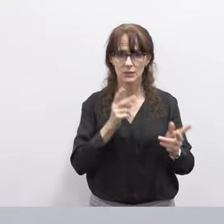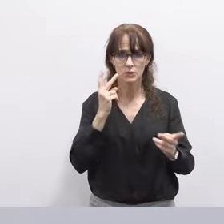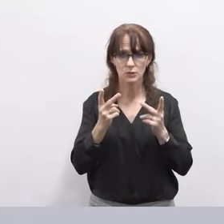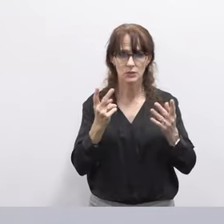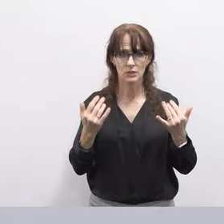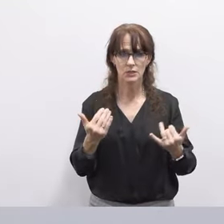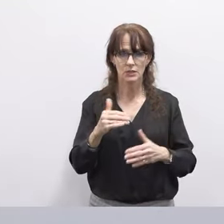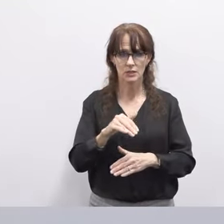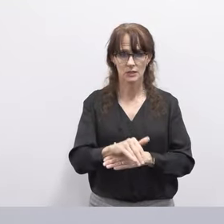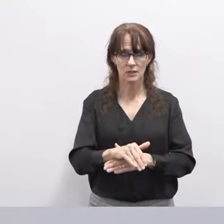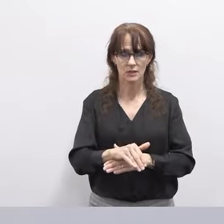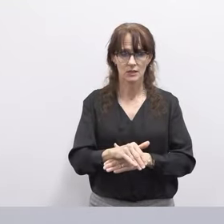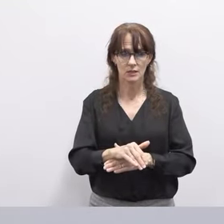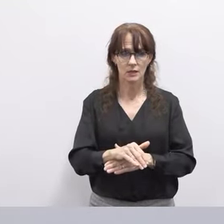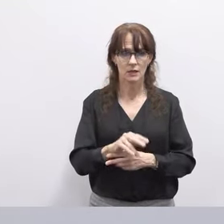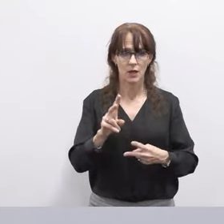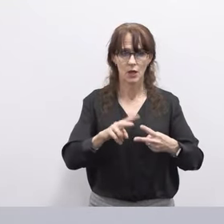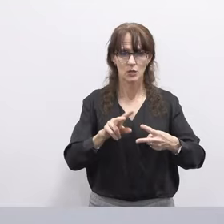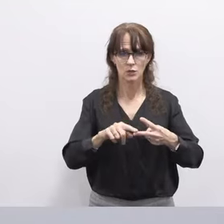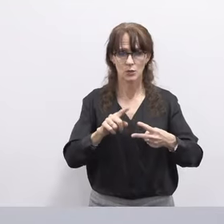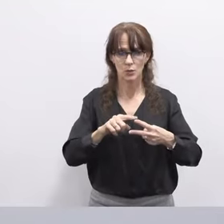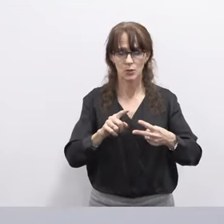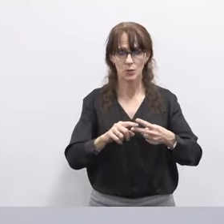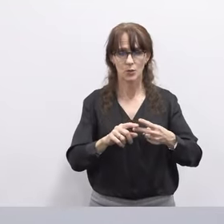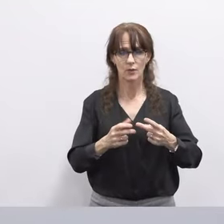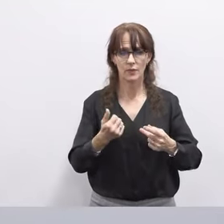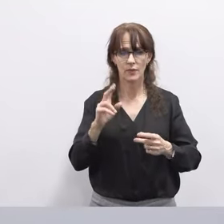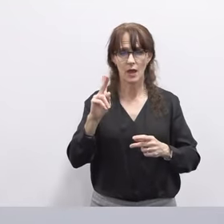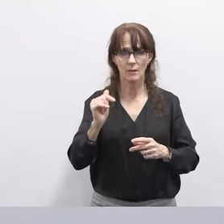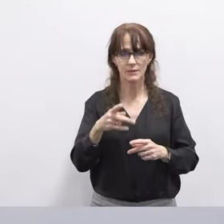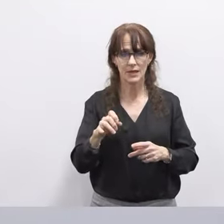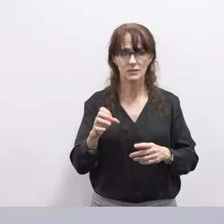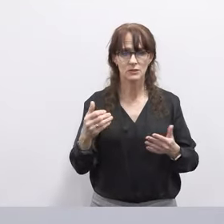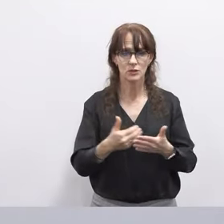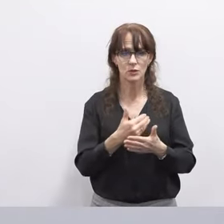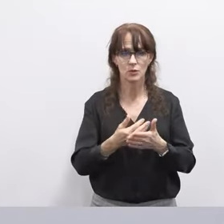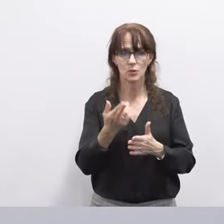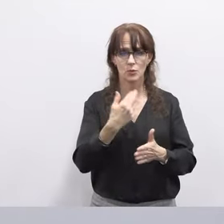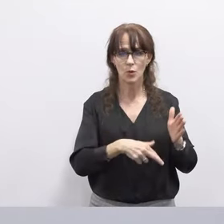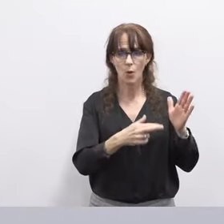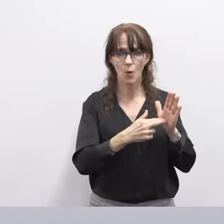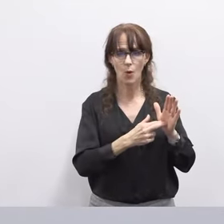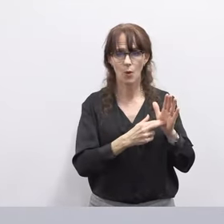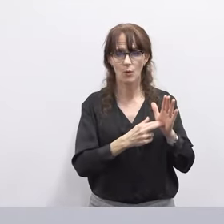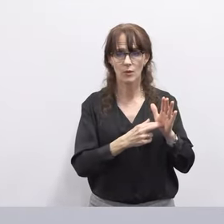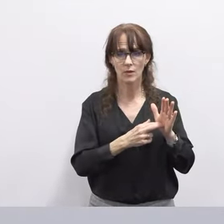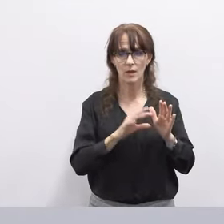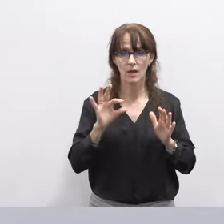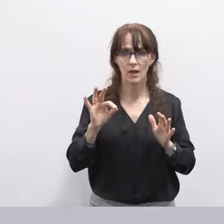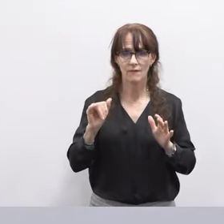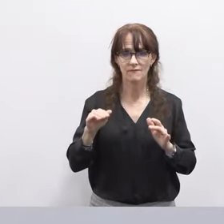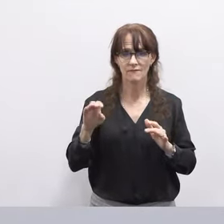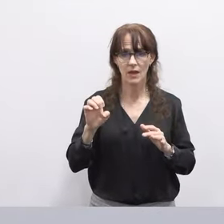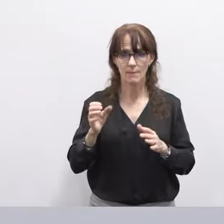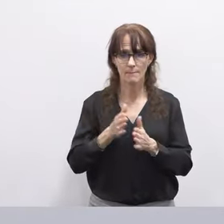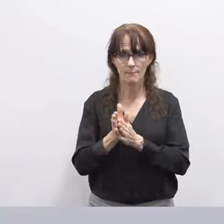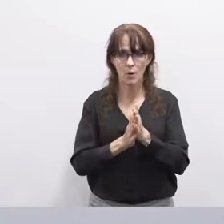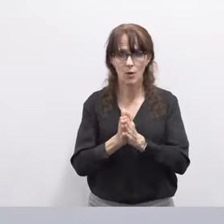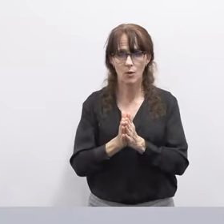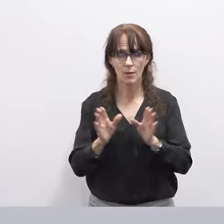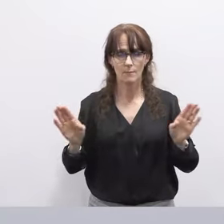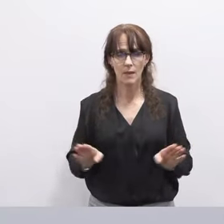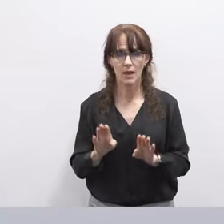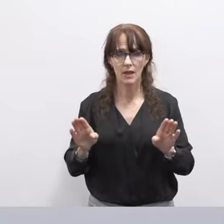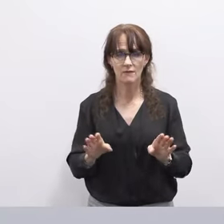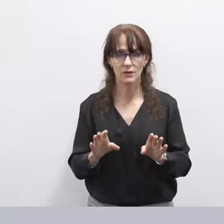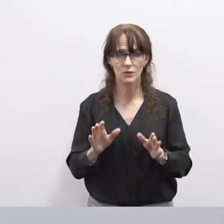tonight in two of our policies are the updates with the new roles. And then in our hate motivated behavior